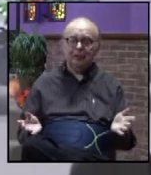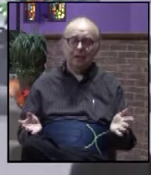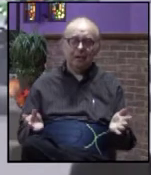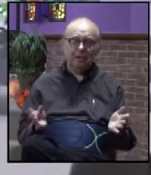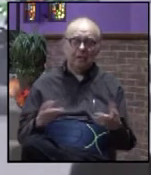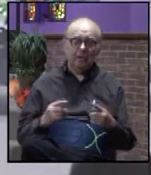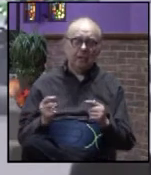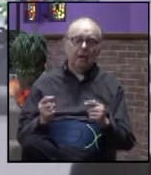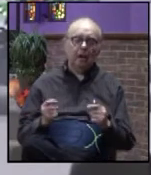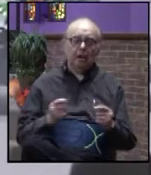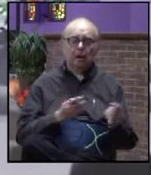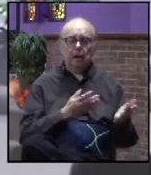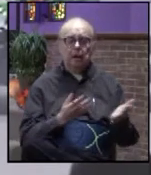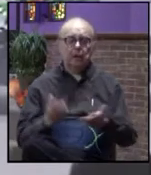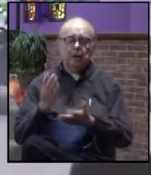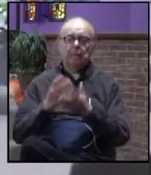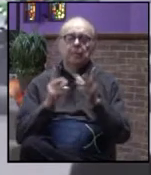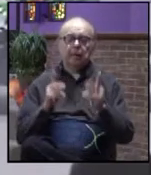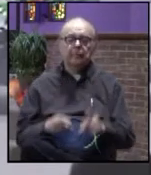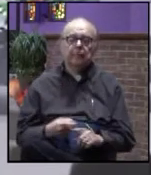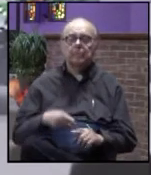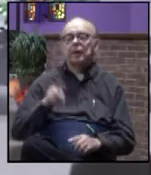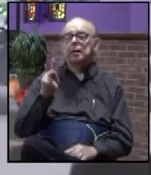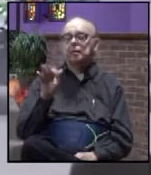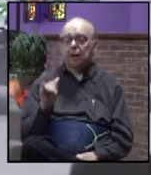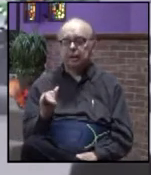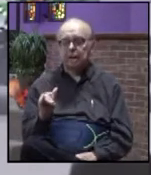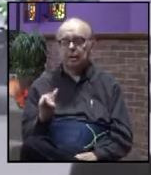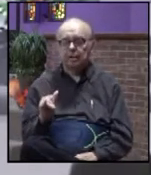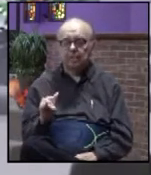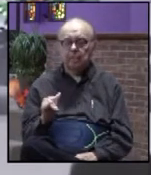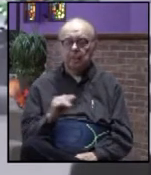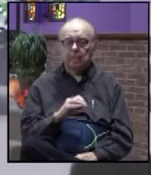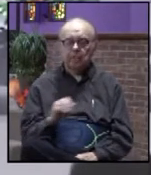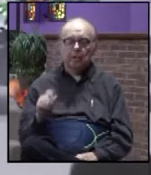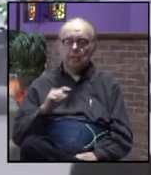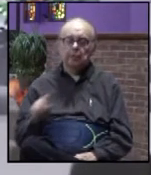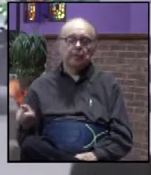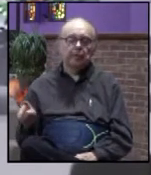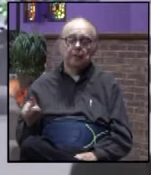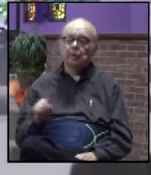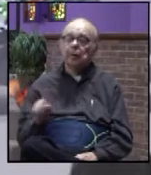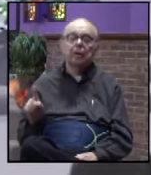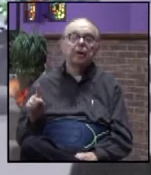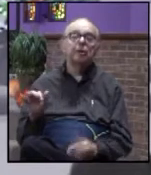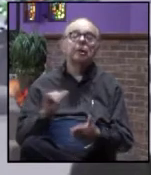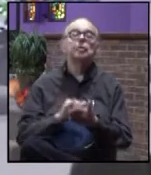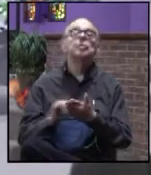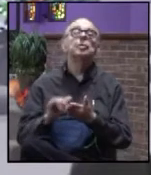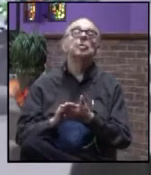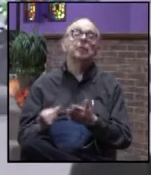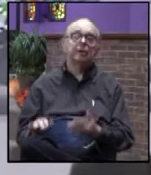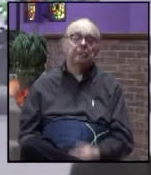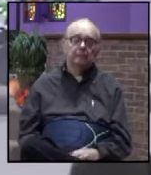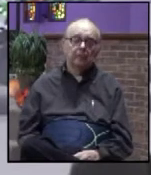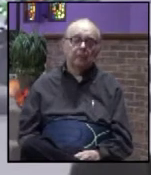It's like trying to bring somebody from Kentucky and putting them in New York.